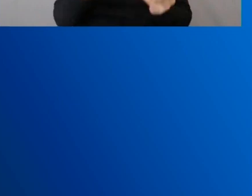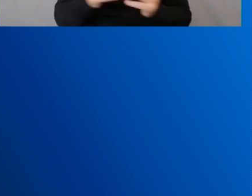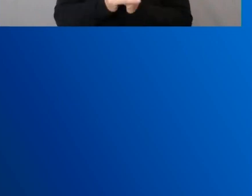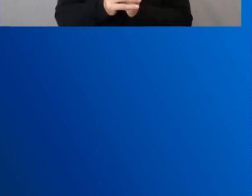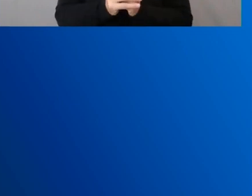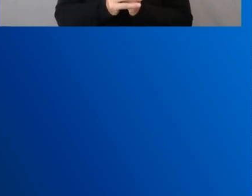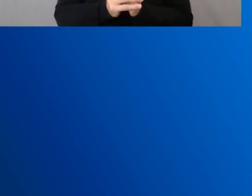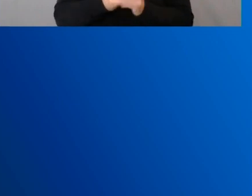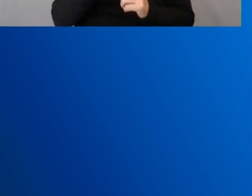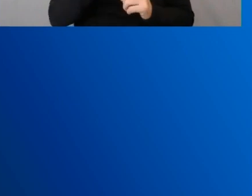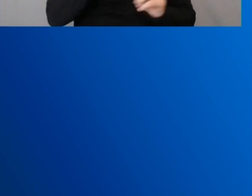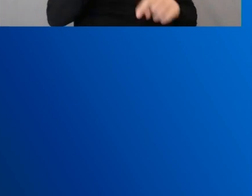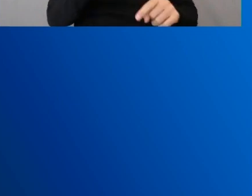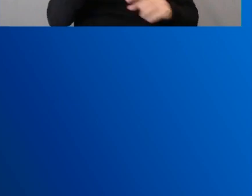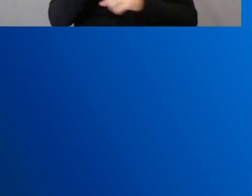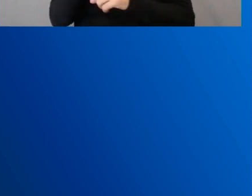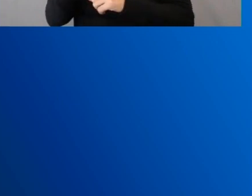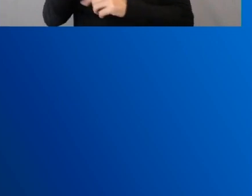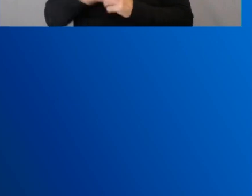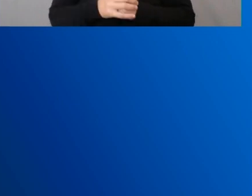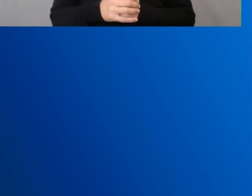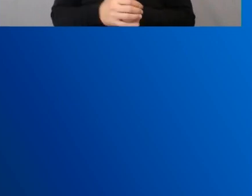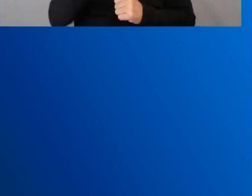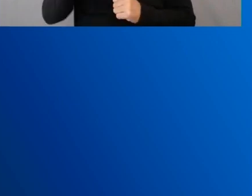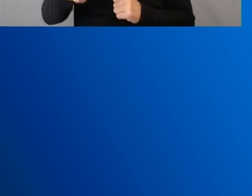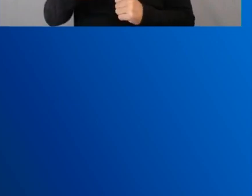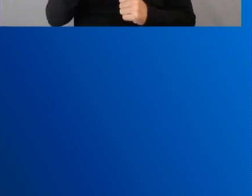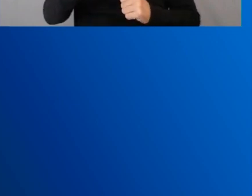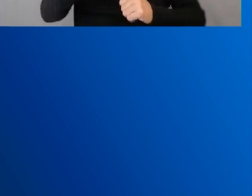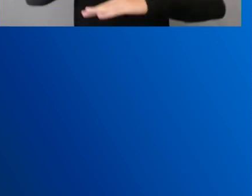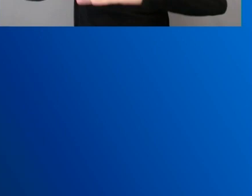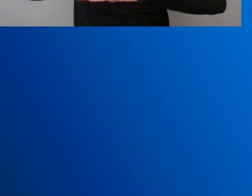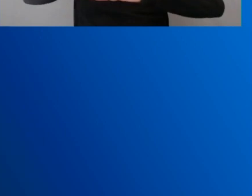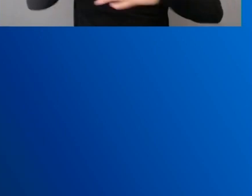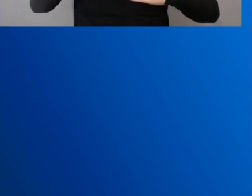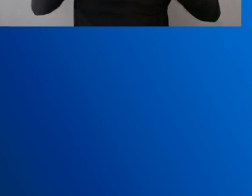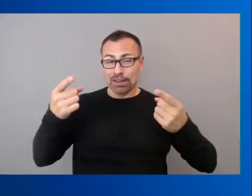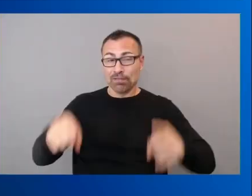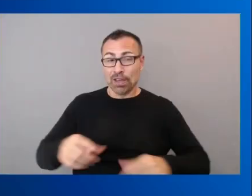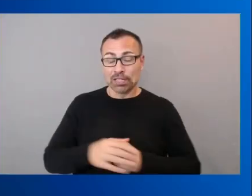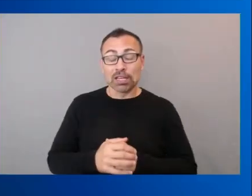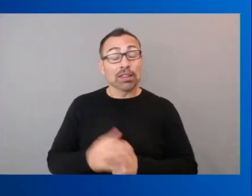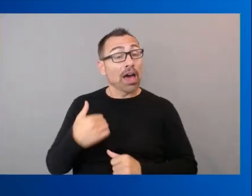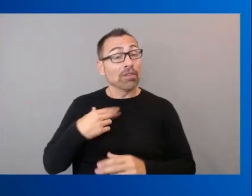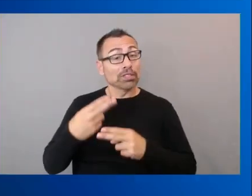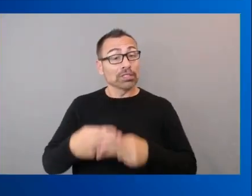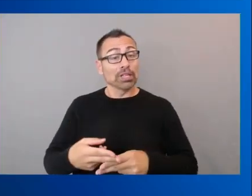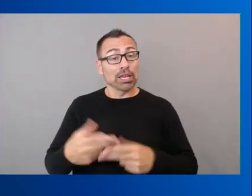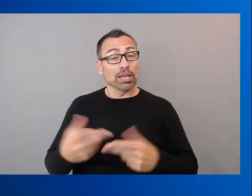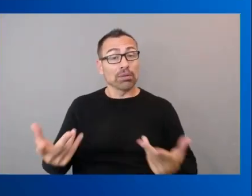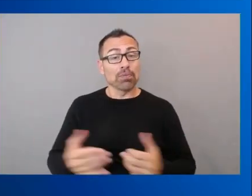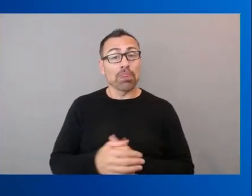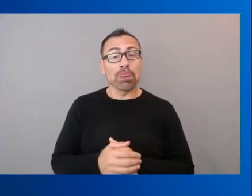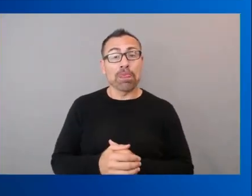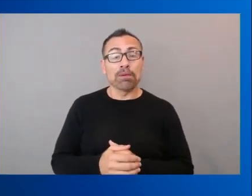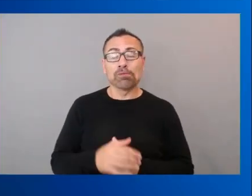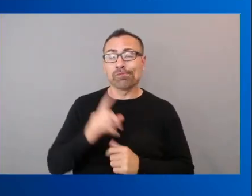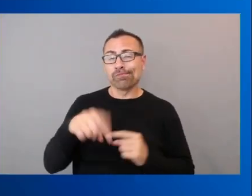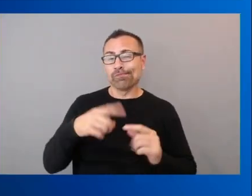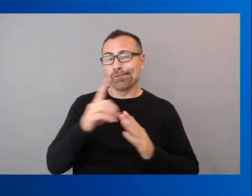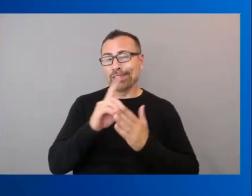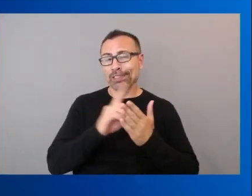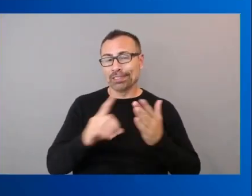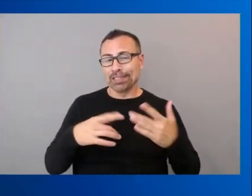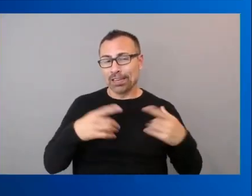called notification events. They're simple in contract. They actually have a name when we're designing our events. They're designed not really for the consumer, and